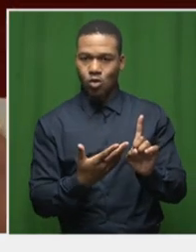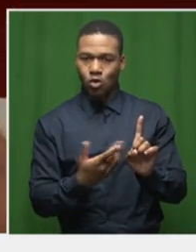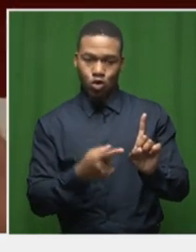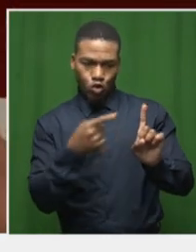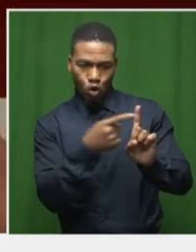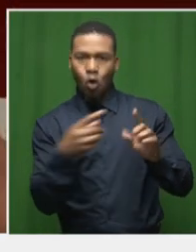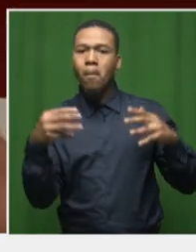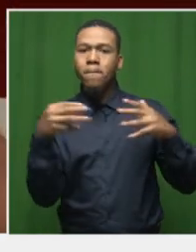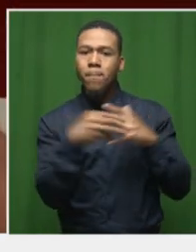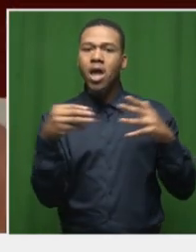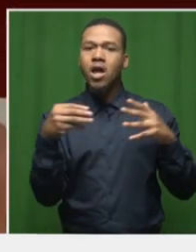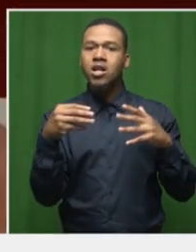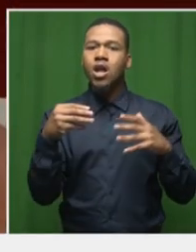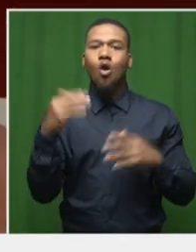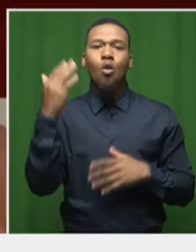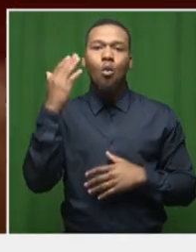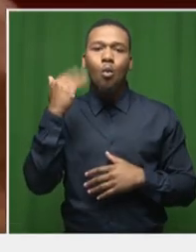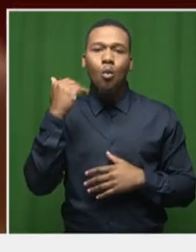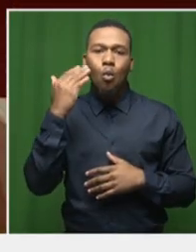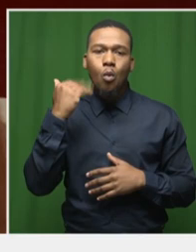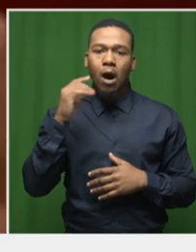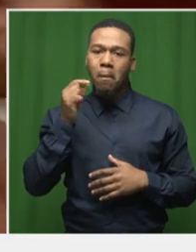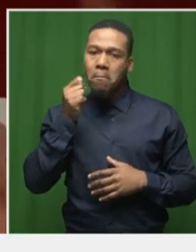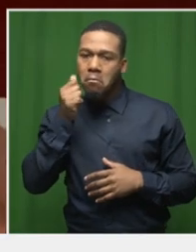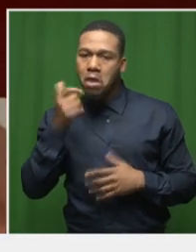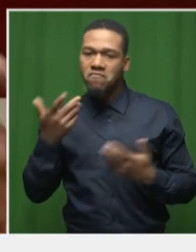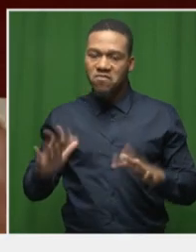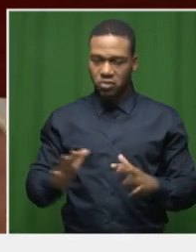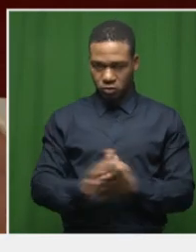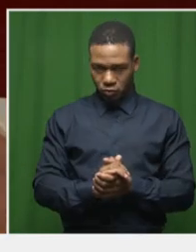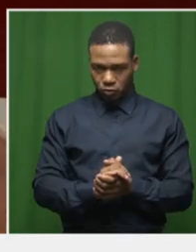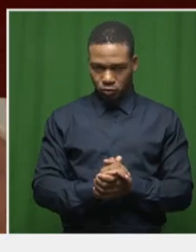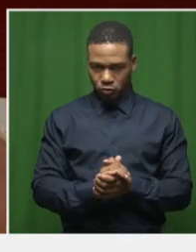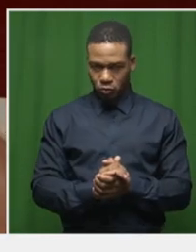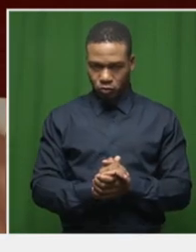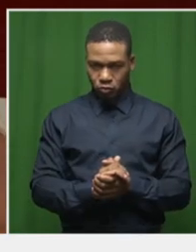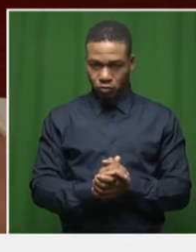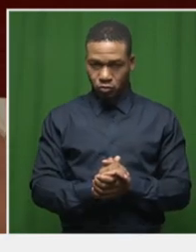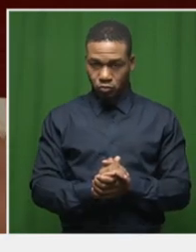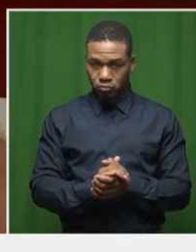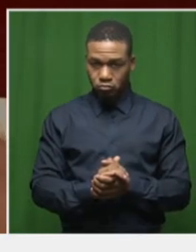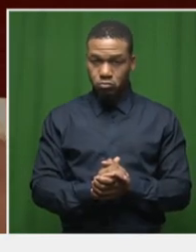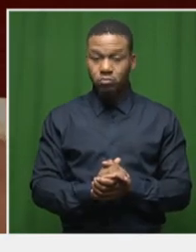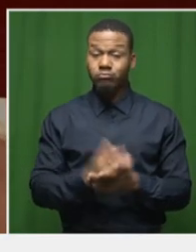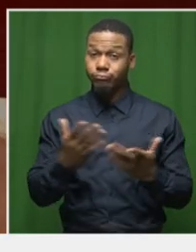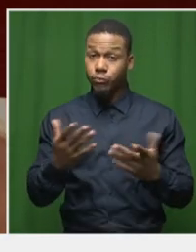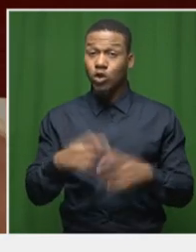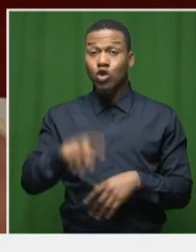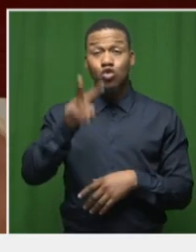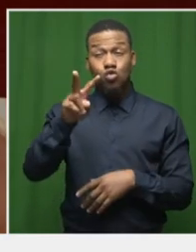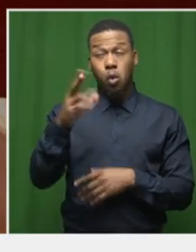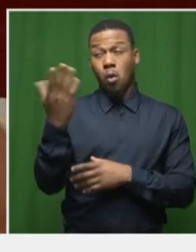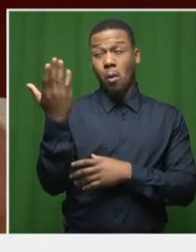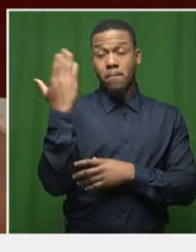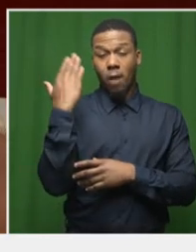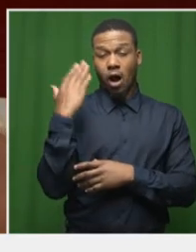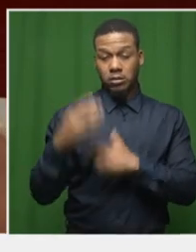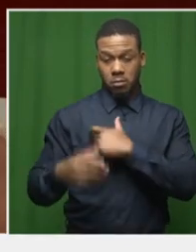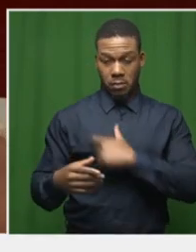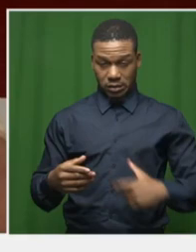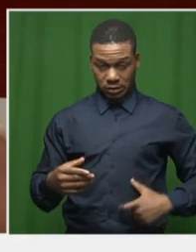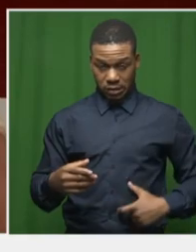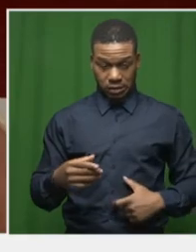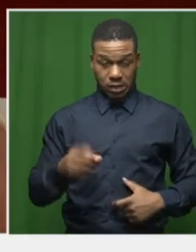She was married to a white man. And two of the former South African presidents,